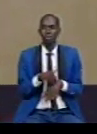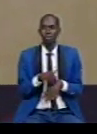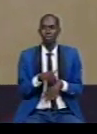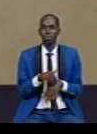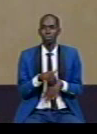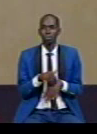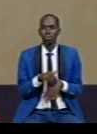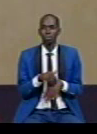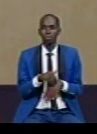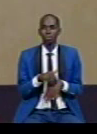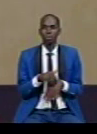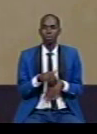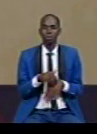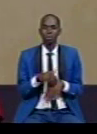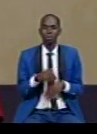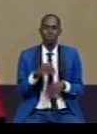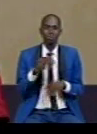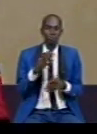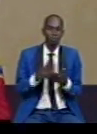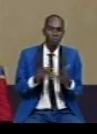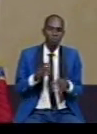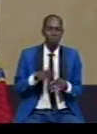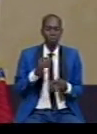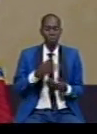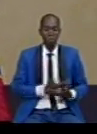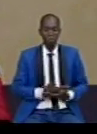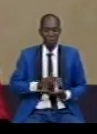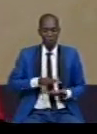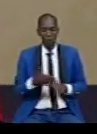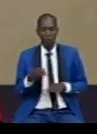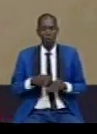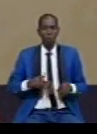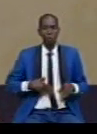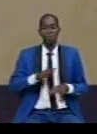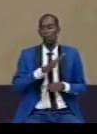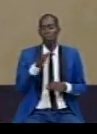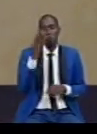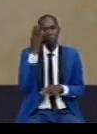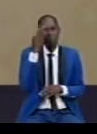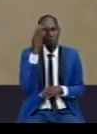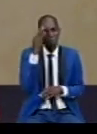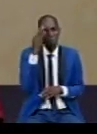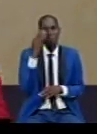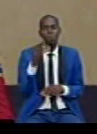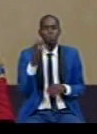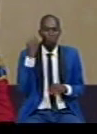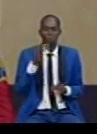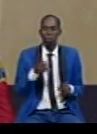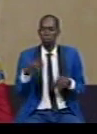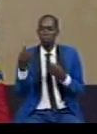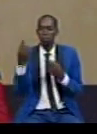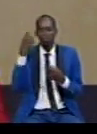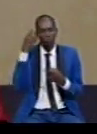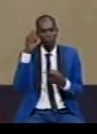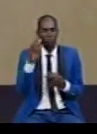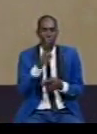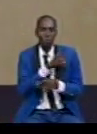baby died in my womb. I never knew. Although I was going to antenatal, they couldn't detect